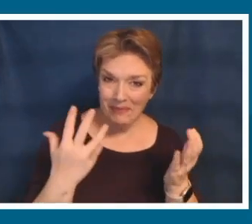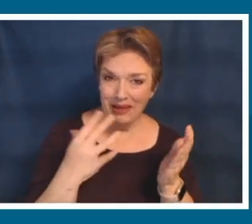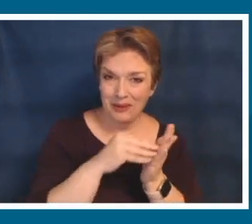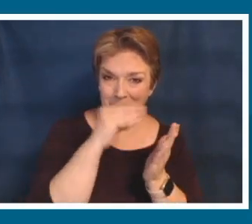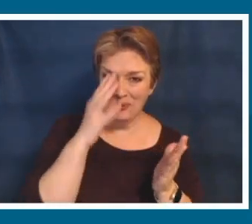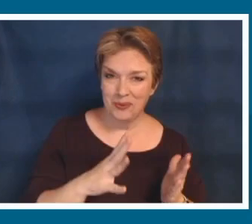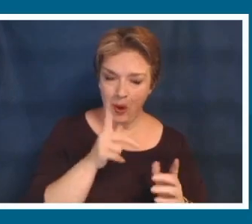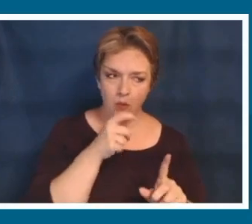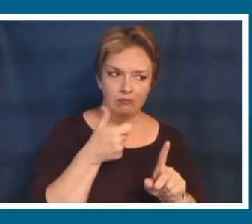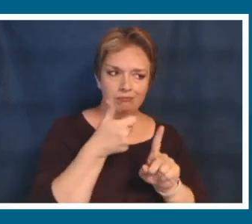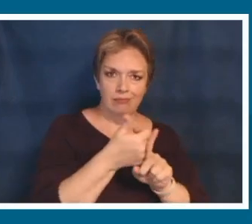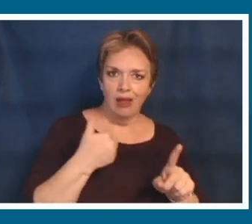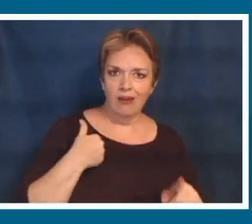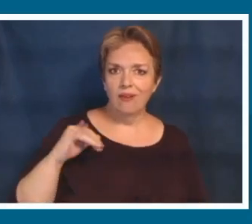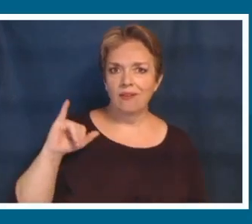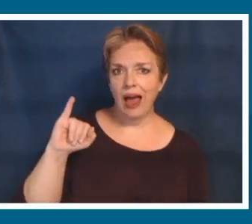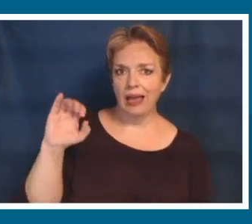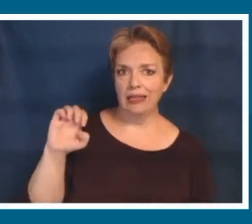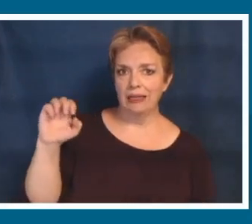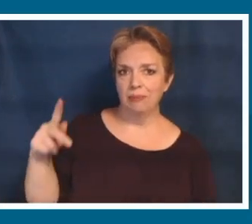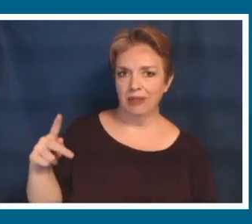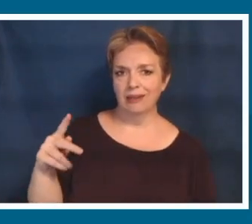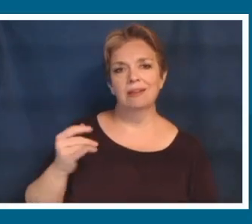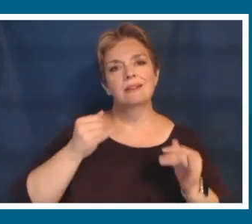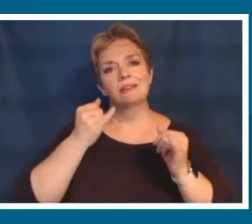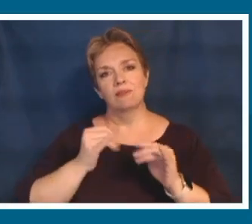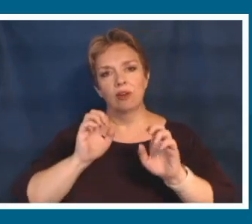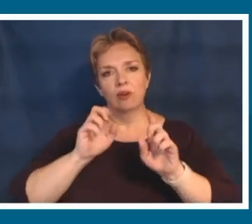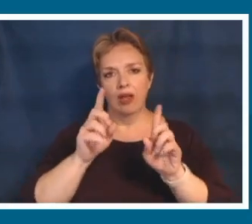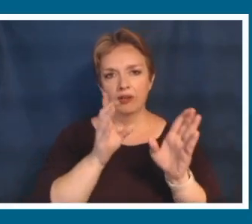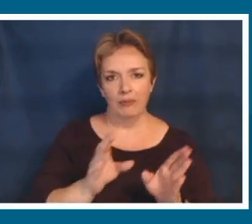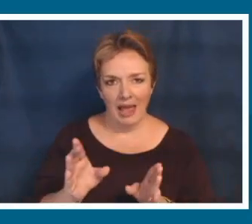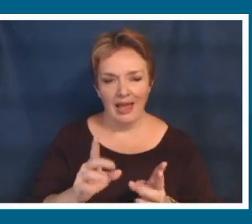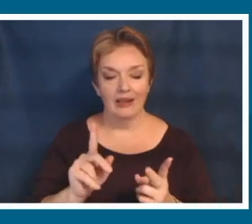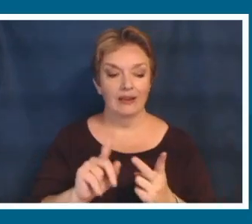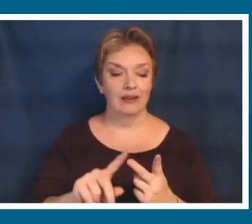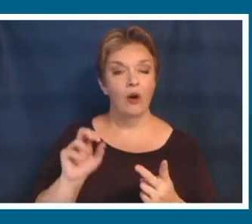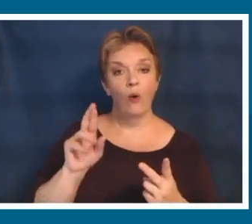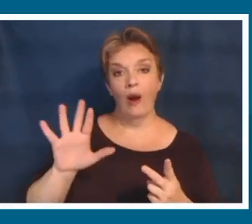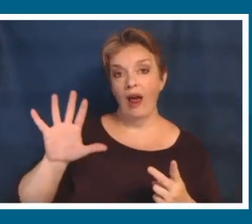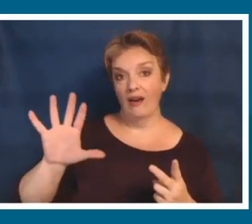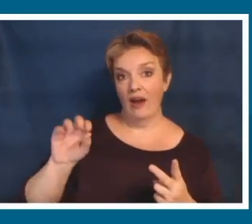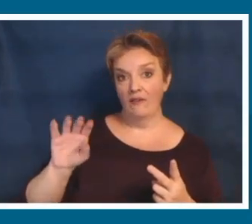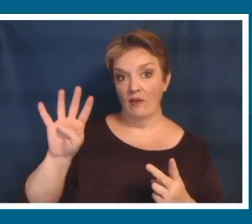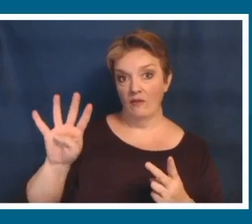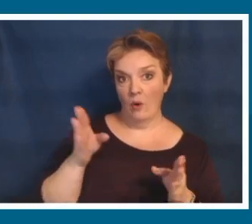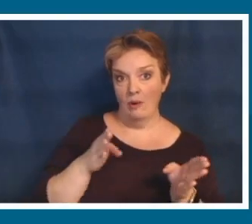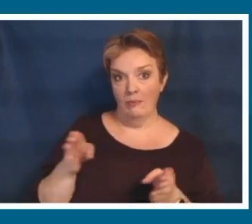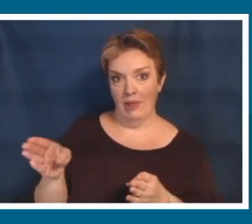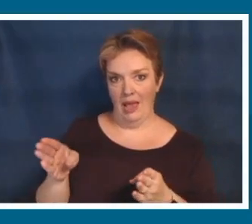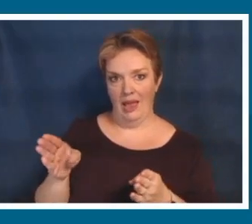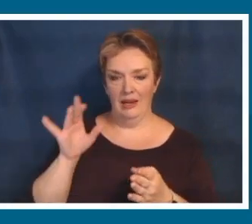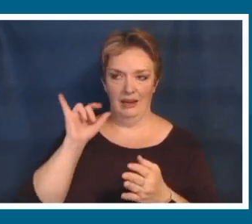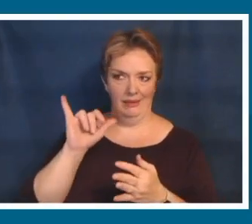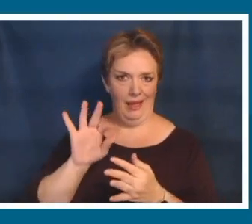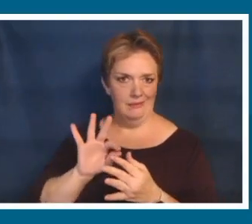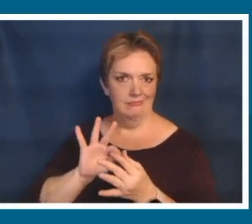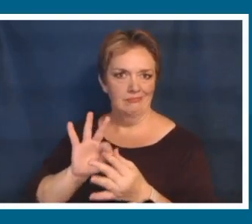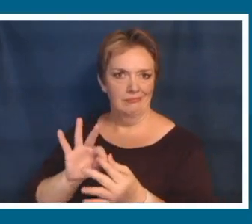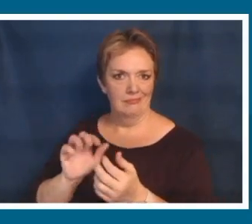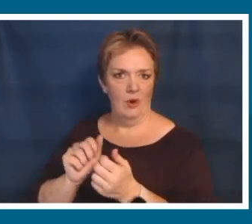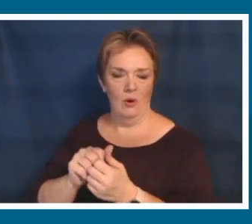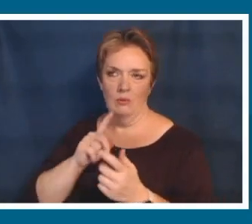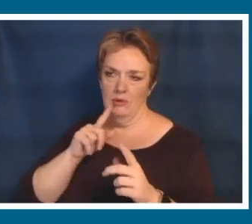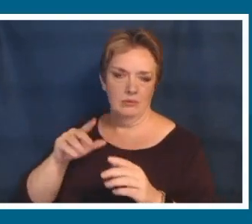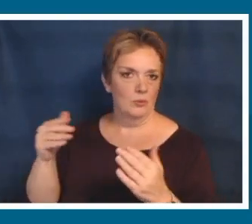individualized educational plan, an IEP or a 504 plan, which connects to very groundbreaking legislation in